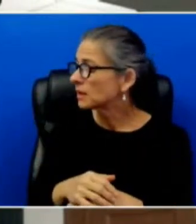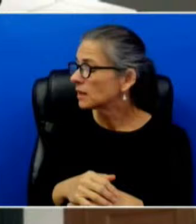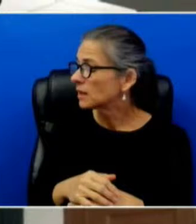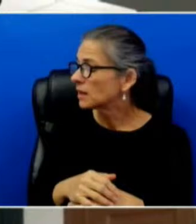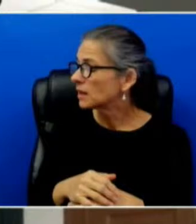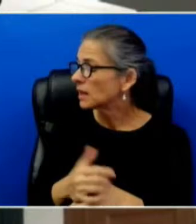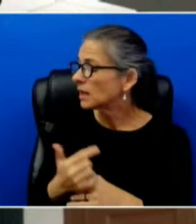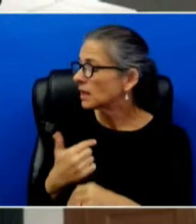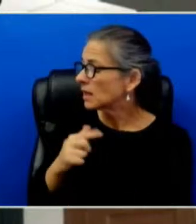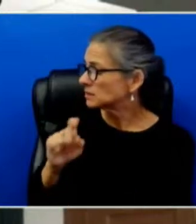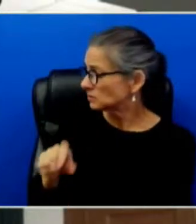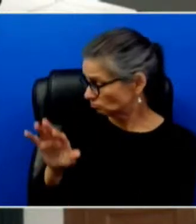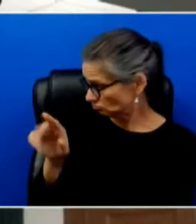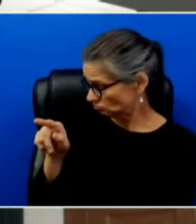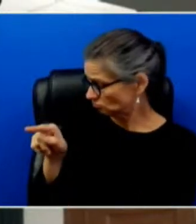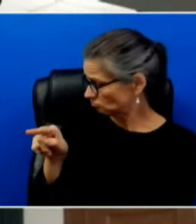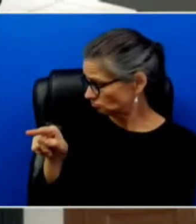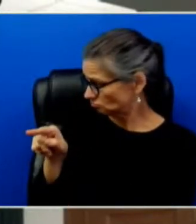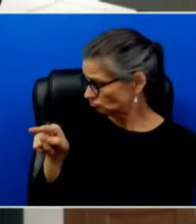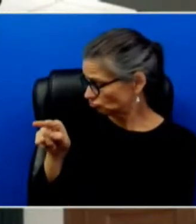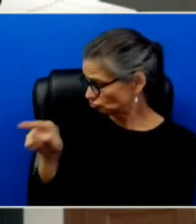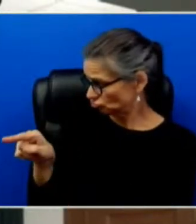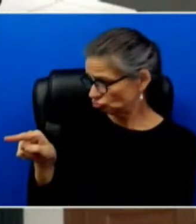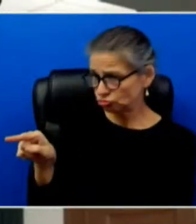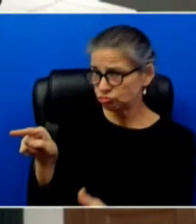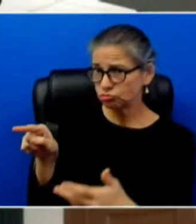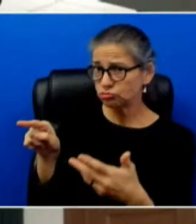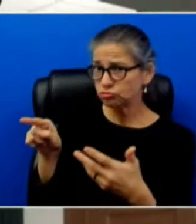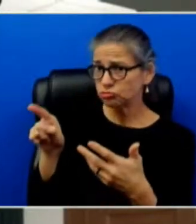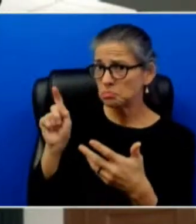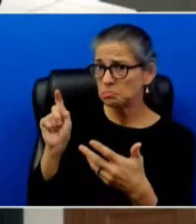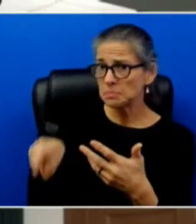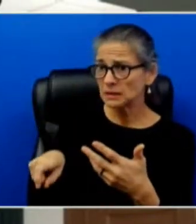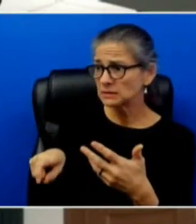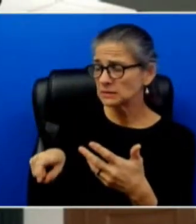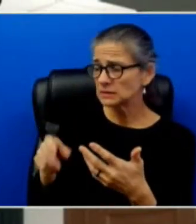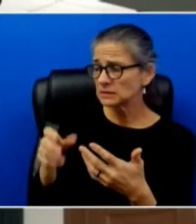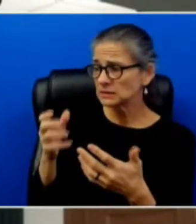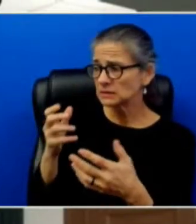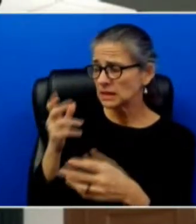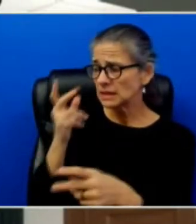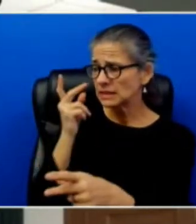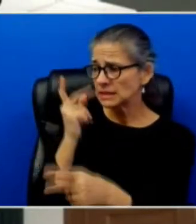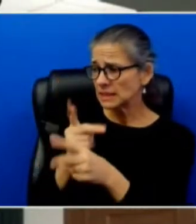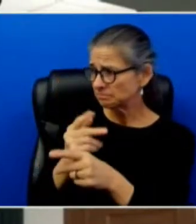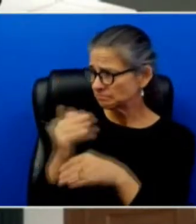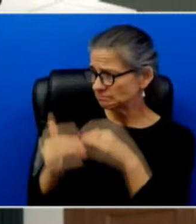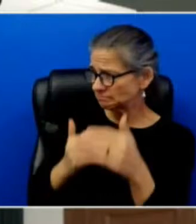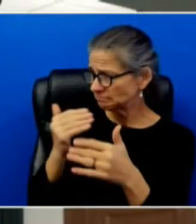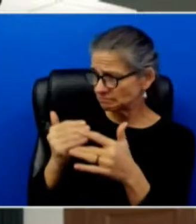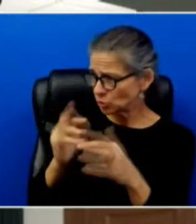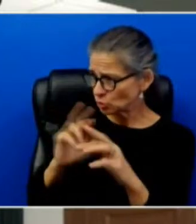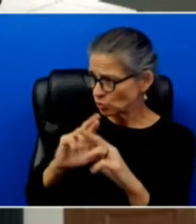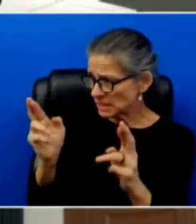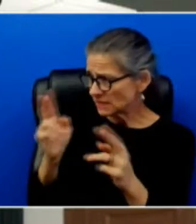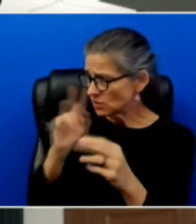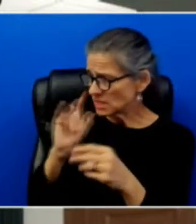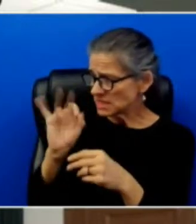Are you having to keep things geared up for the potential snowstorm Friday and